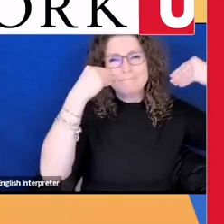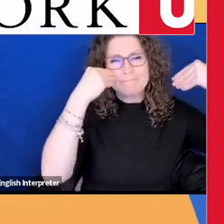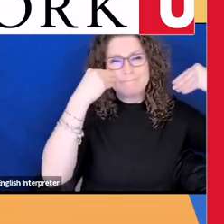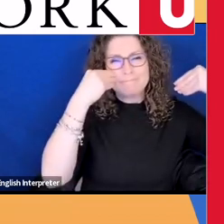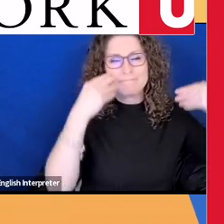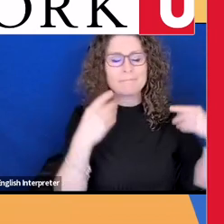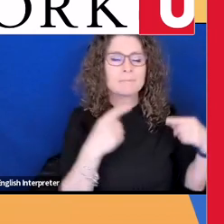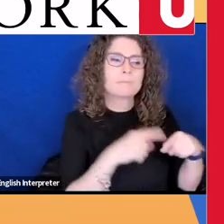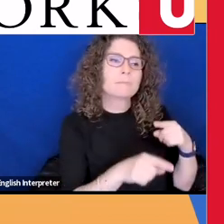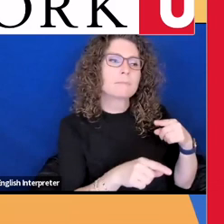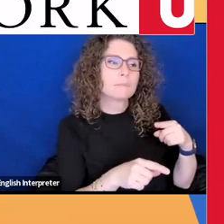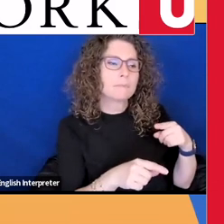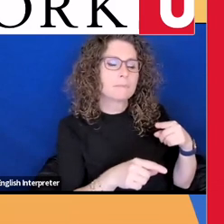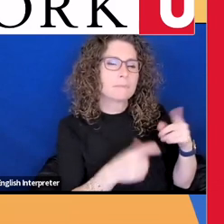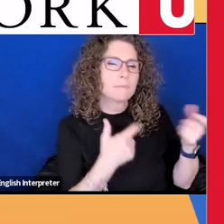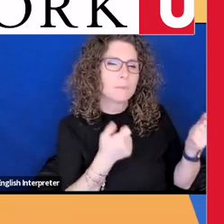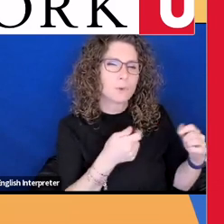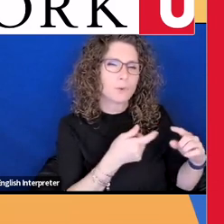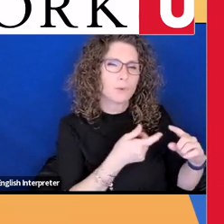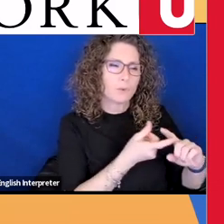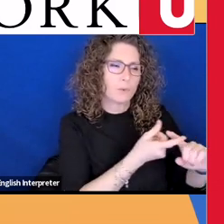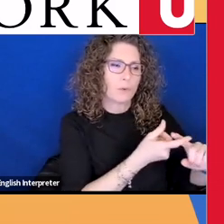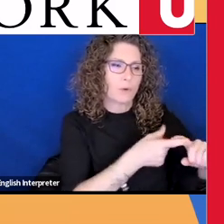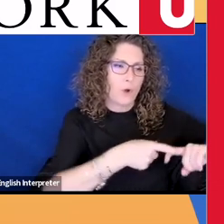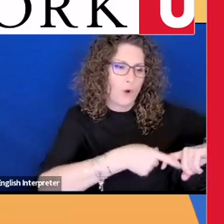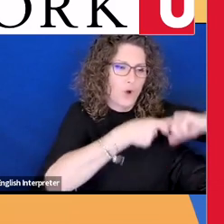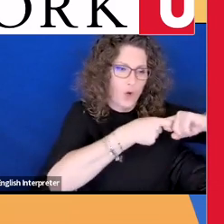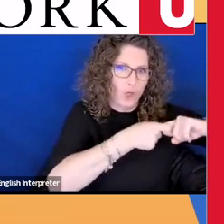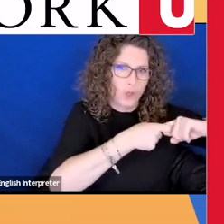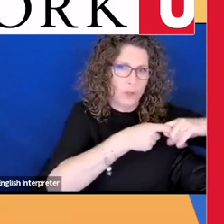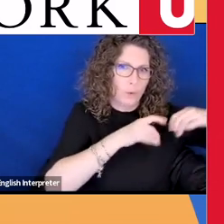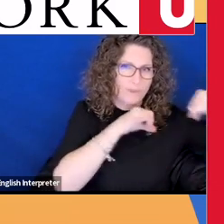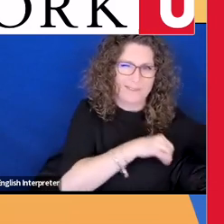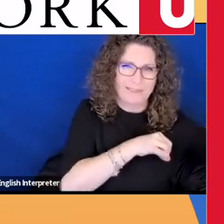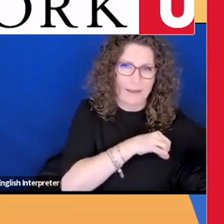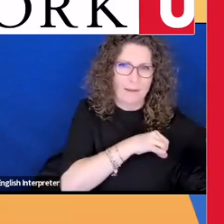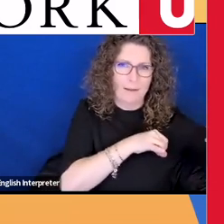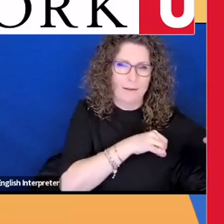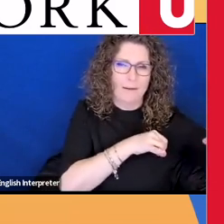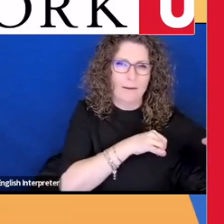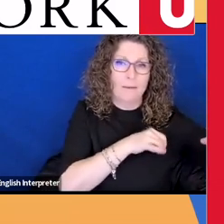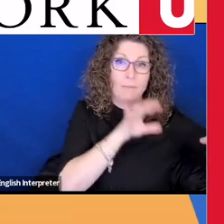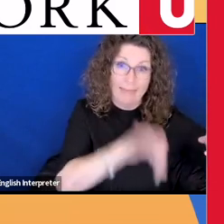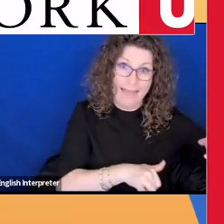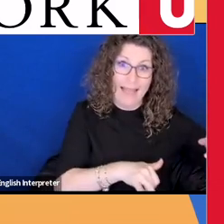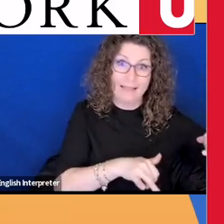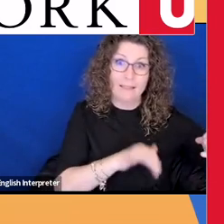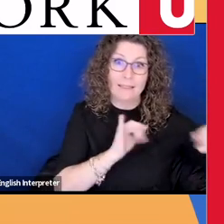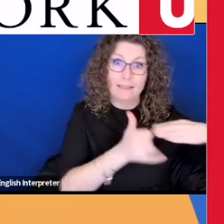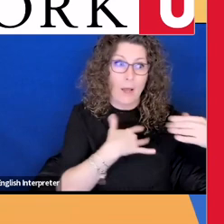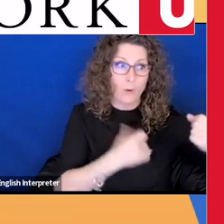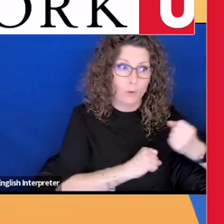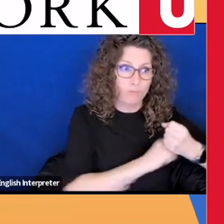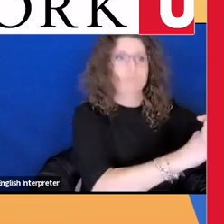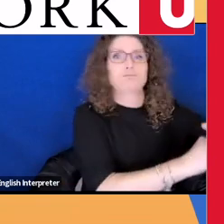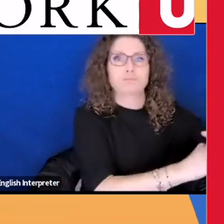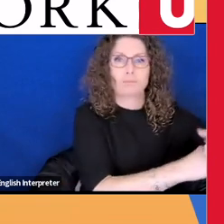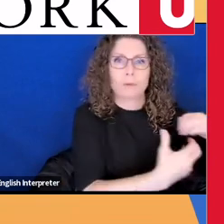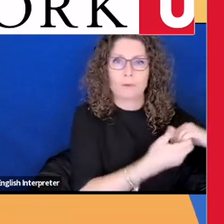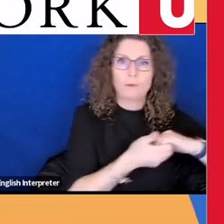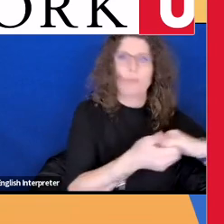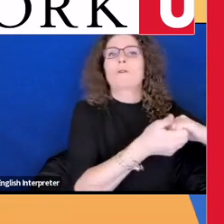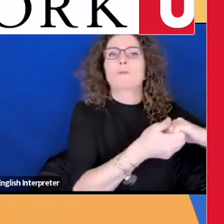other, to hook the other in place, that provokes the call to solidarity. Yet today I want to suggest that it